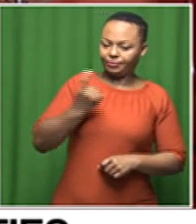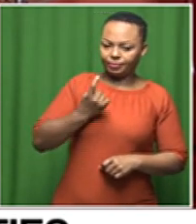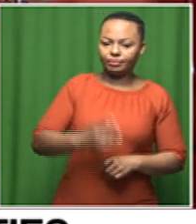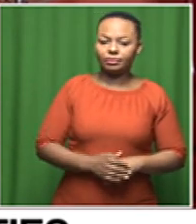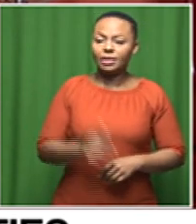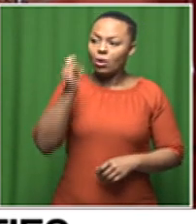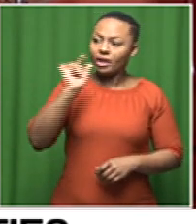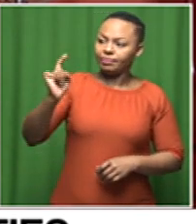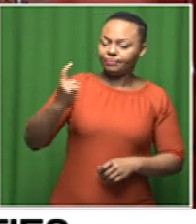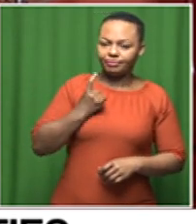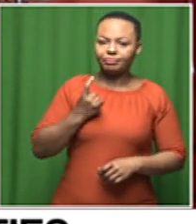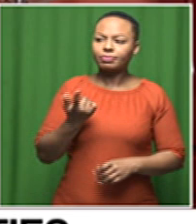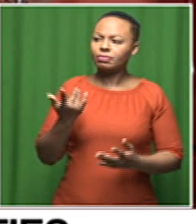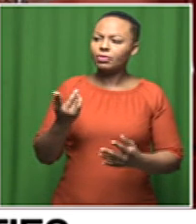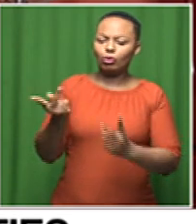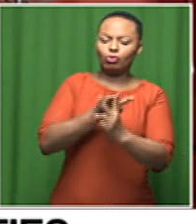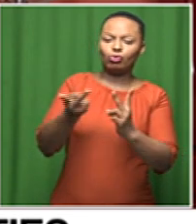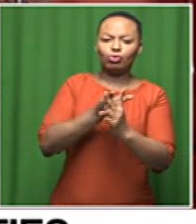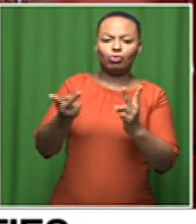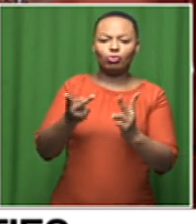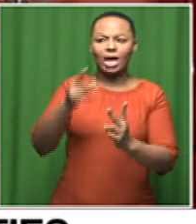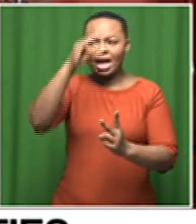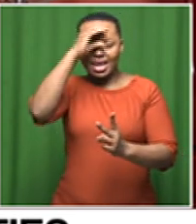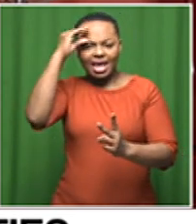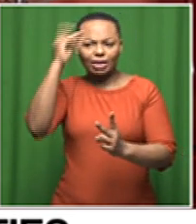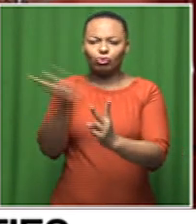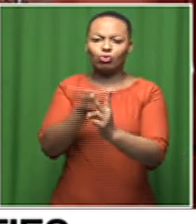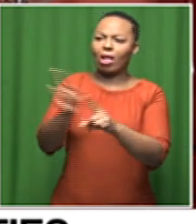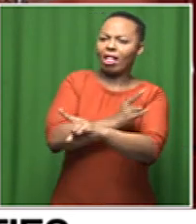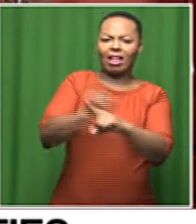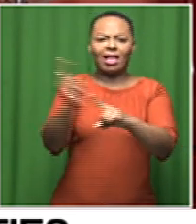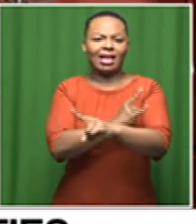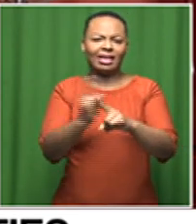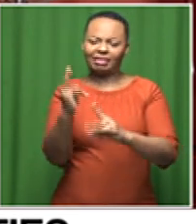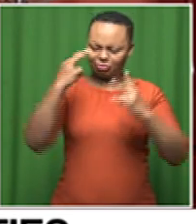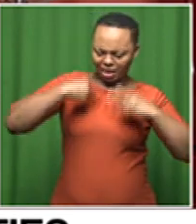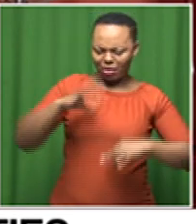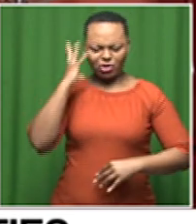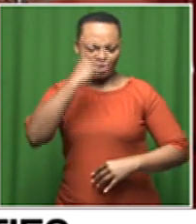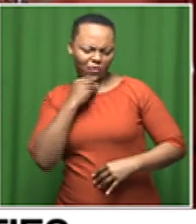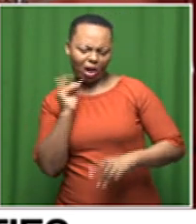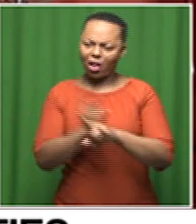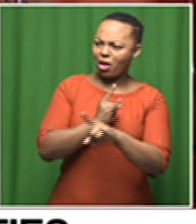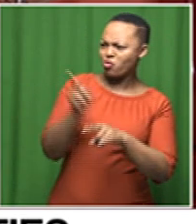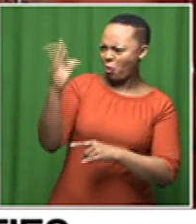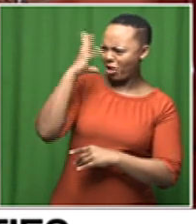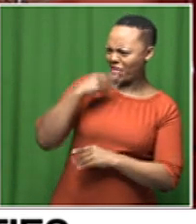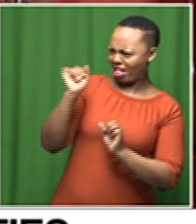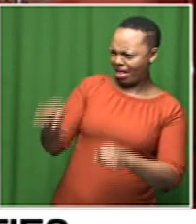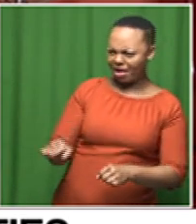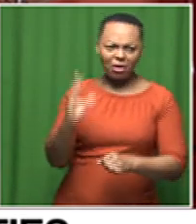got there, they start talking, they looking at themselves, how beautiful they are, wara, wara, wara, all those things.